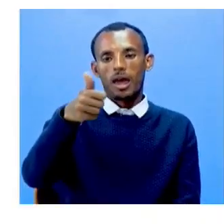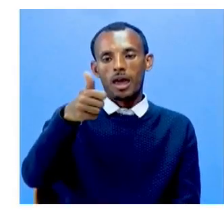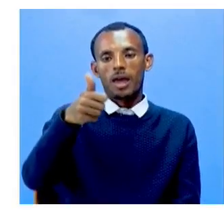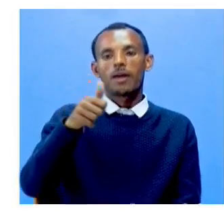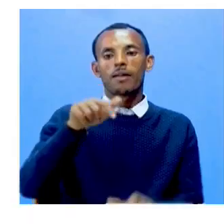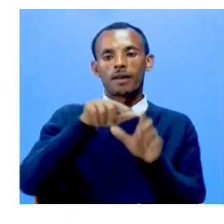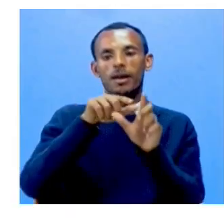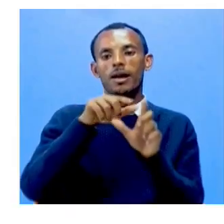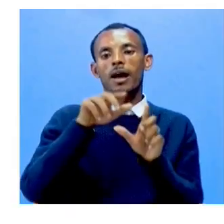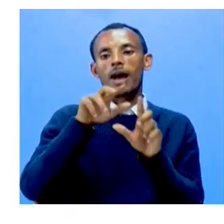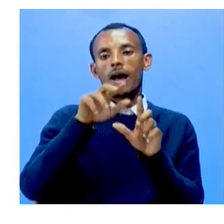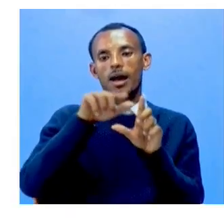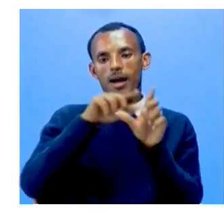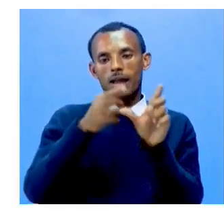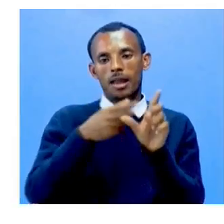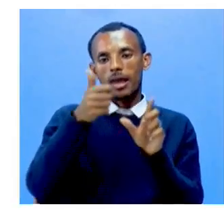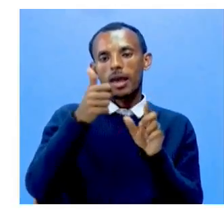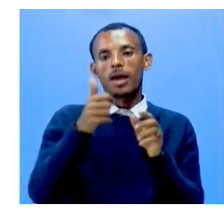angle.